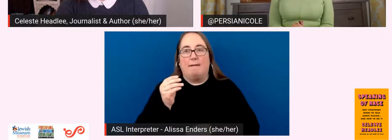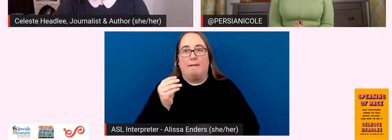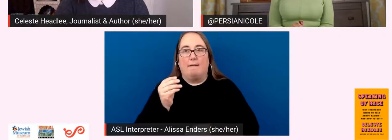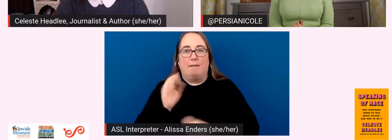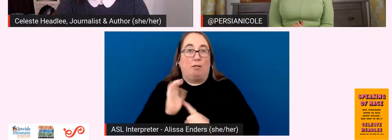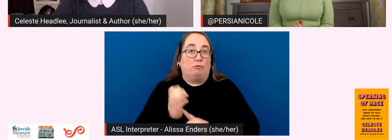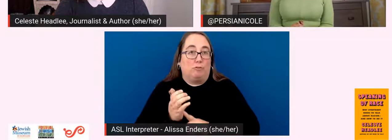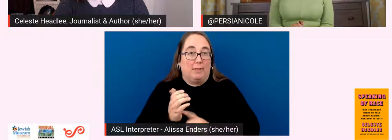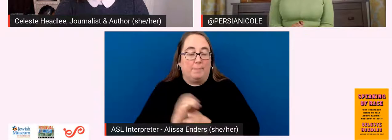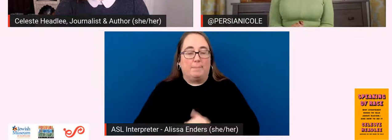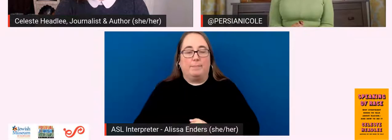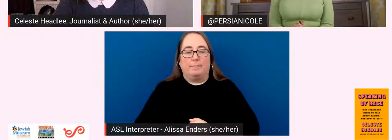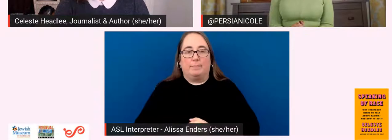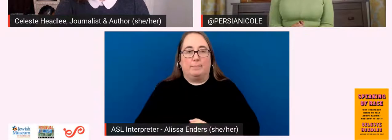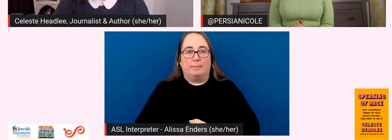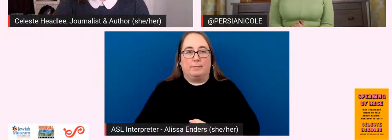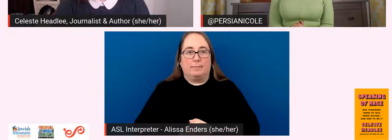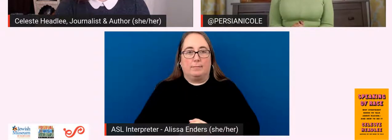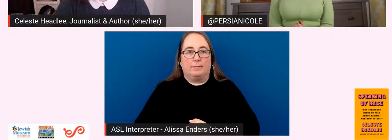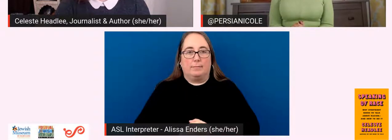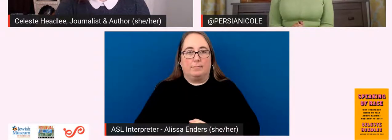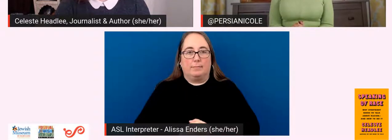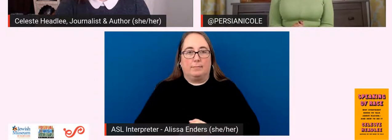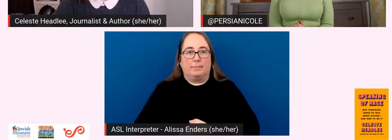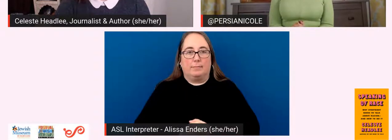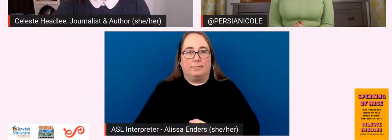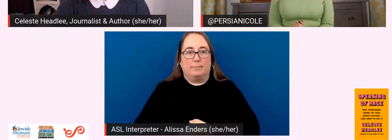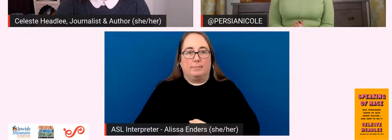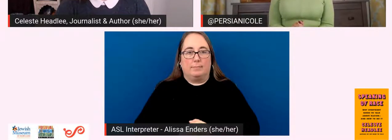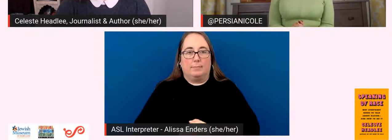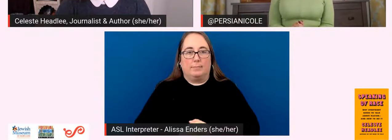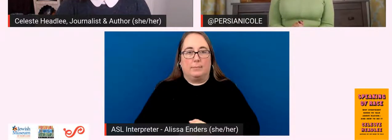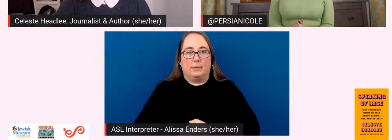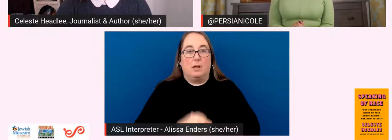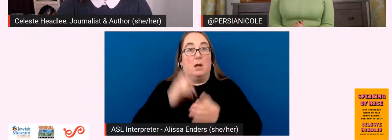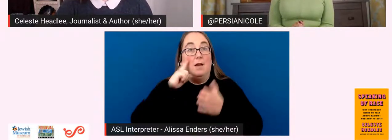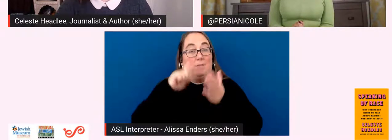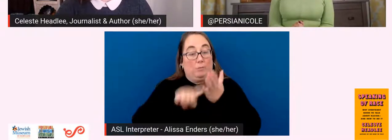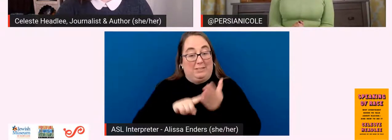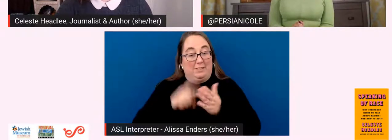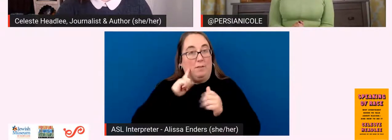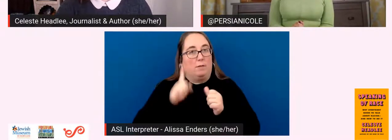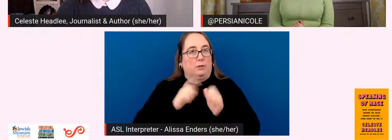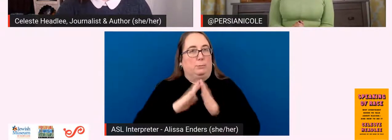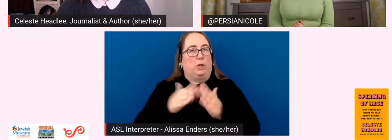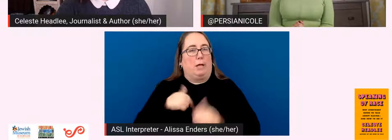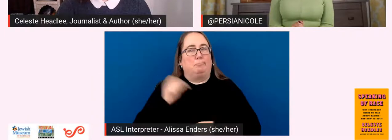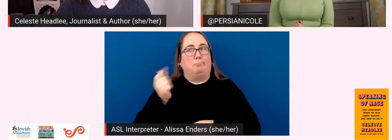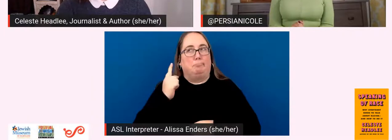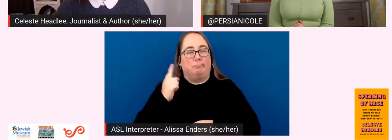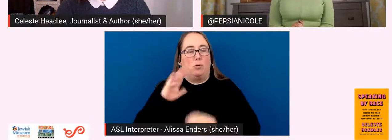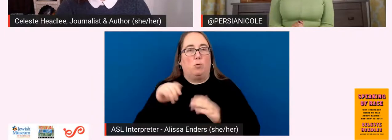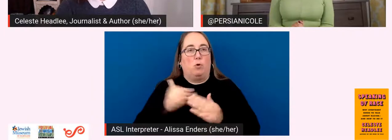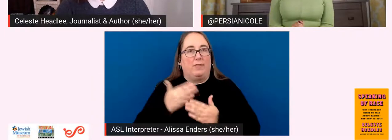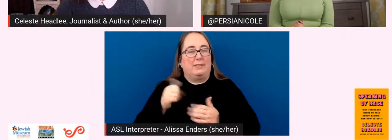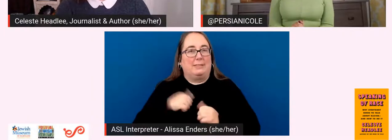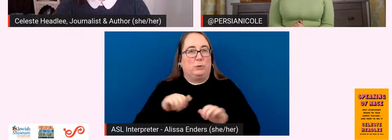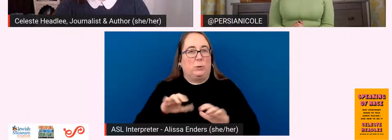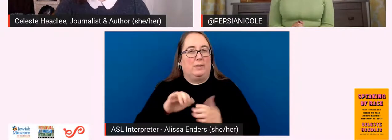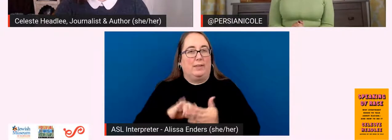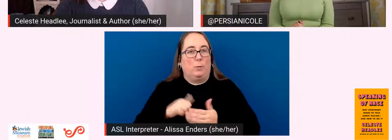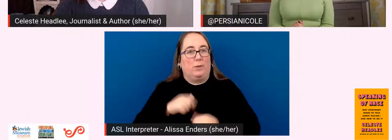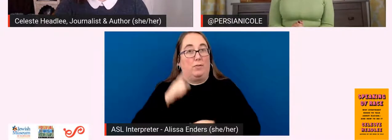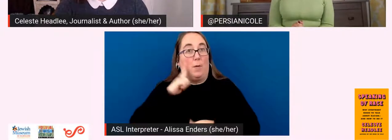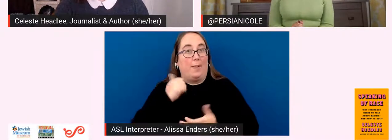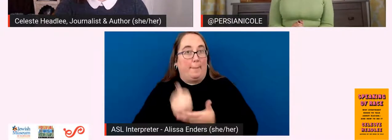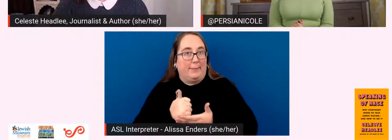culturally. And over the course of my research for that first book, I started to realize all the things that we were doing that we thought were